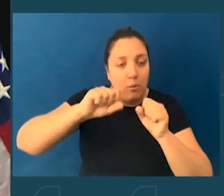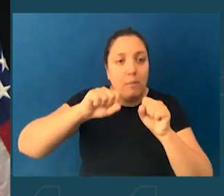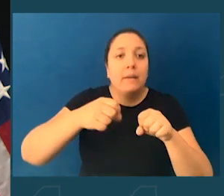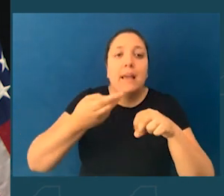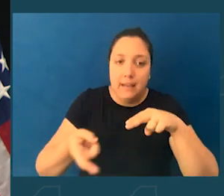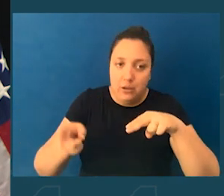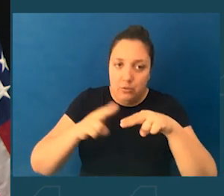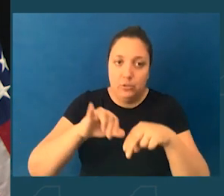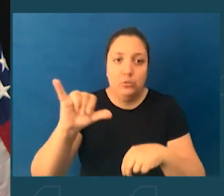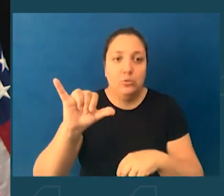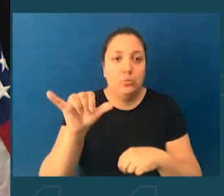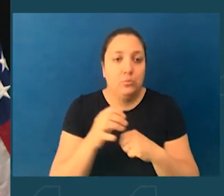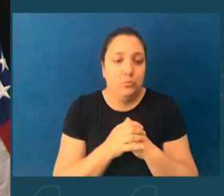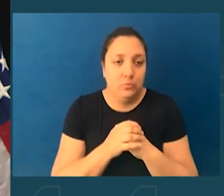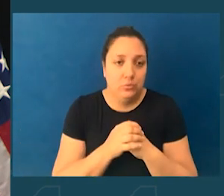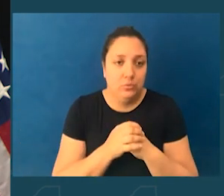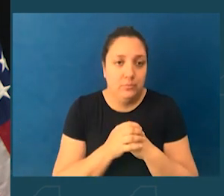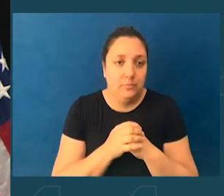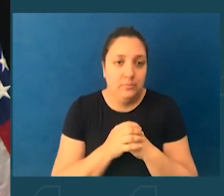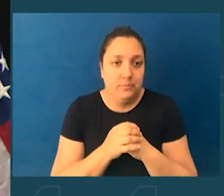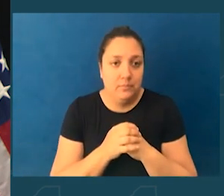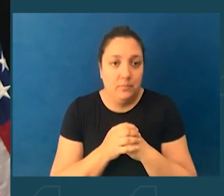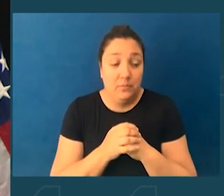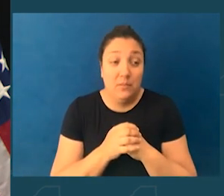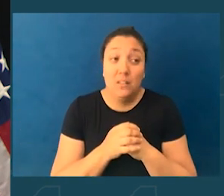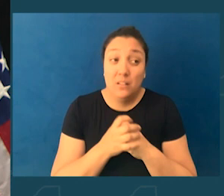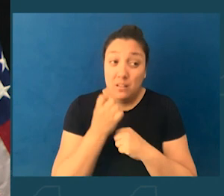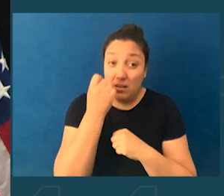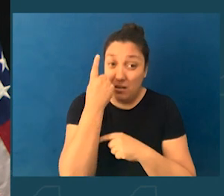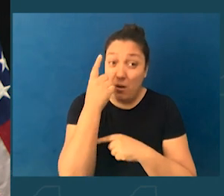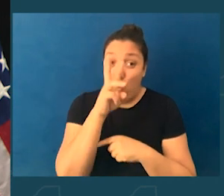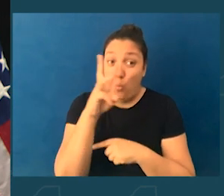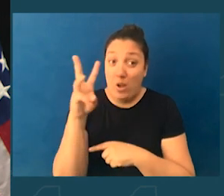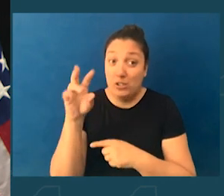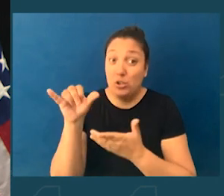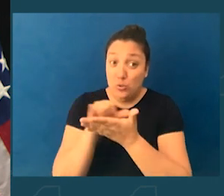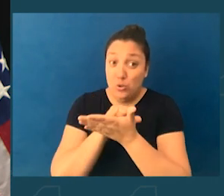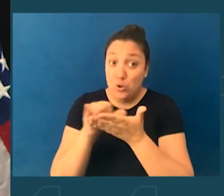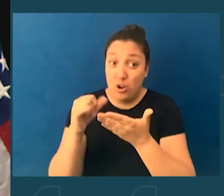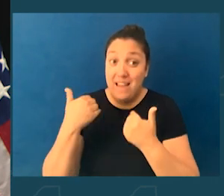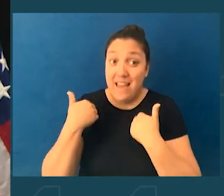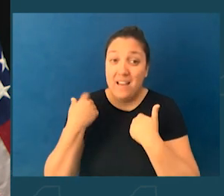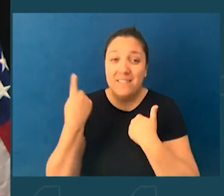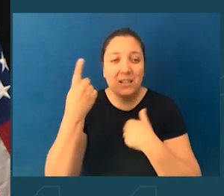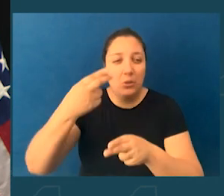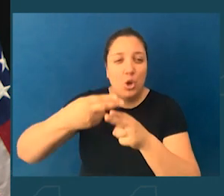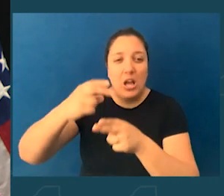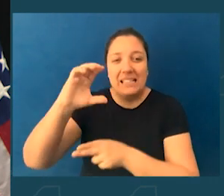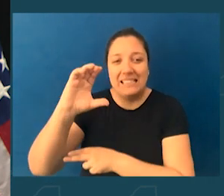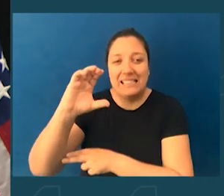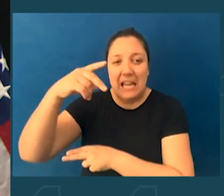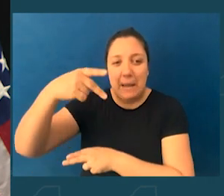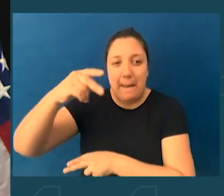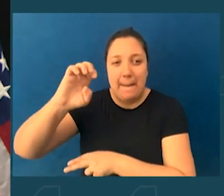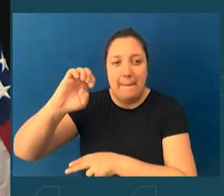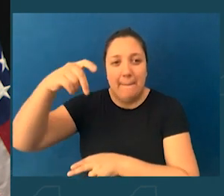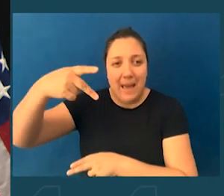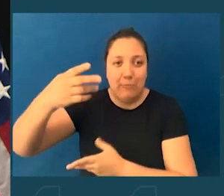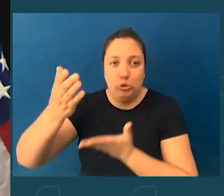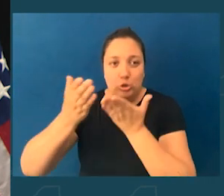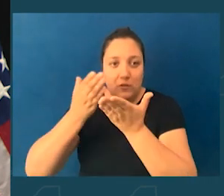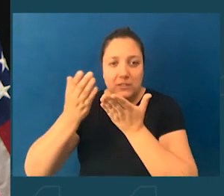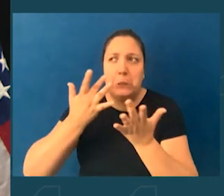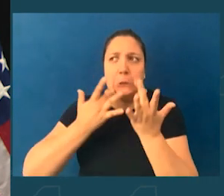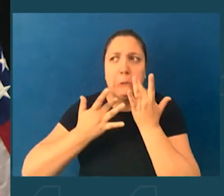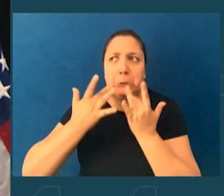CPAP services in Western New York. Our children here in Buffalo, who have endured years of mental health trauma as a result of the global